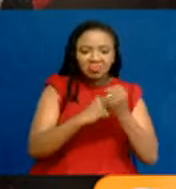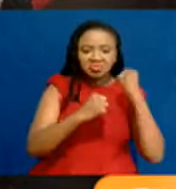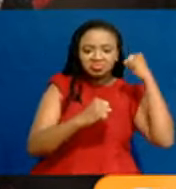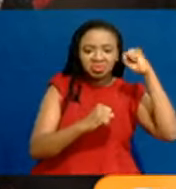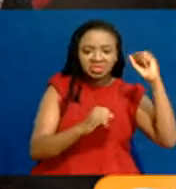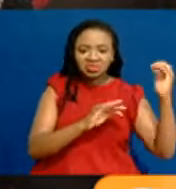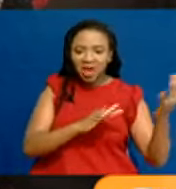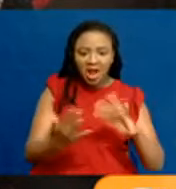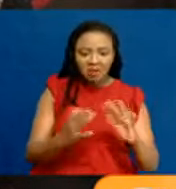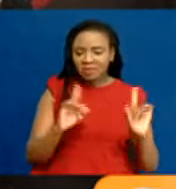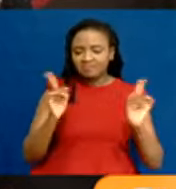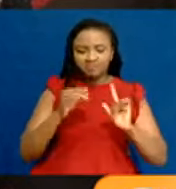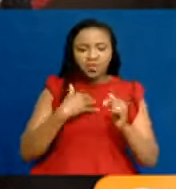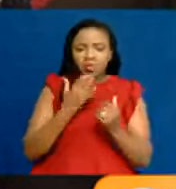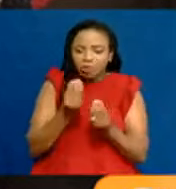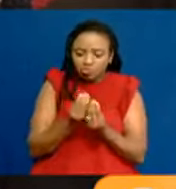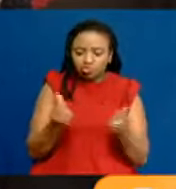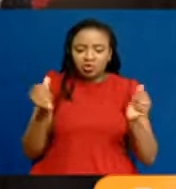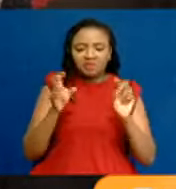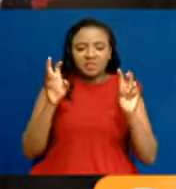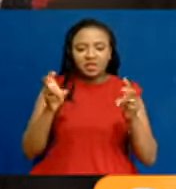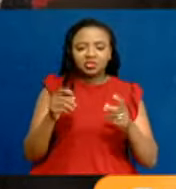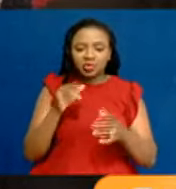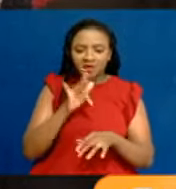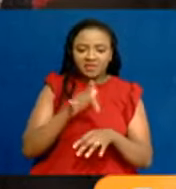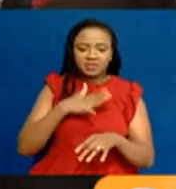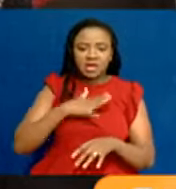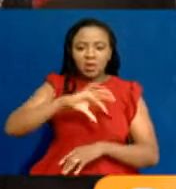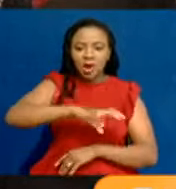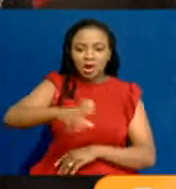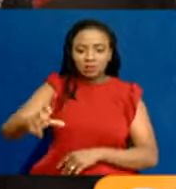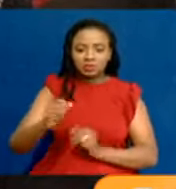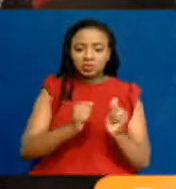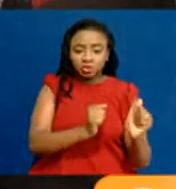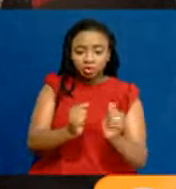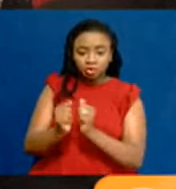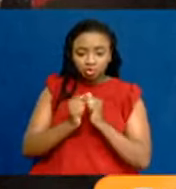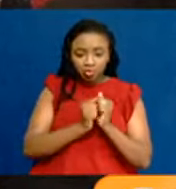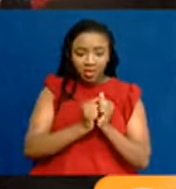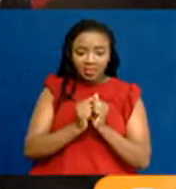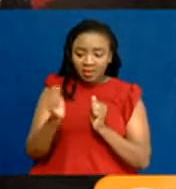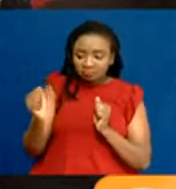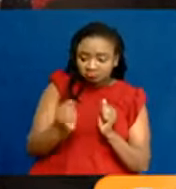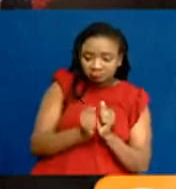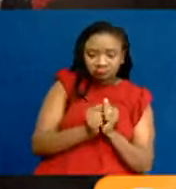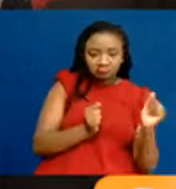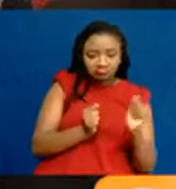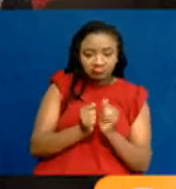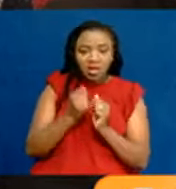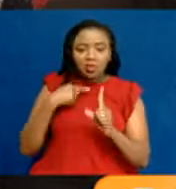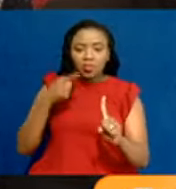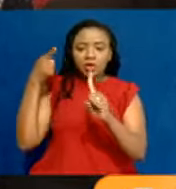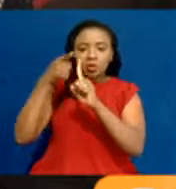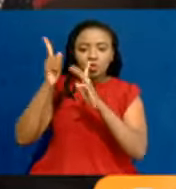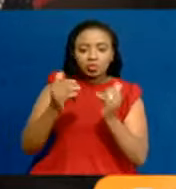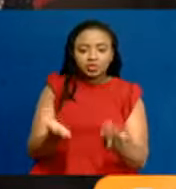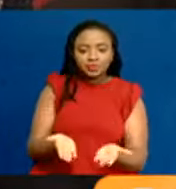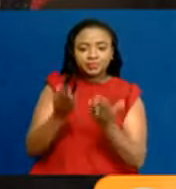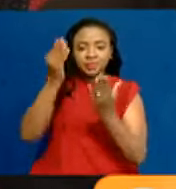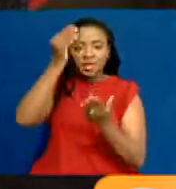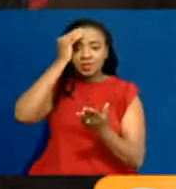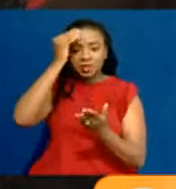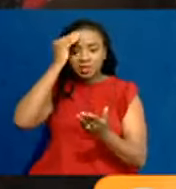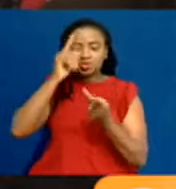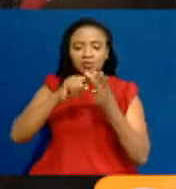the pressing issues facing our country. Together, we will strive to improve education, healthcare, infrastructure,